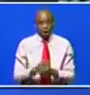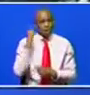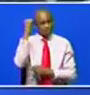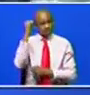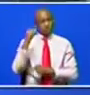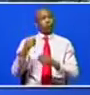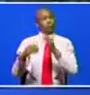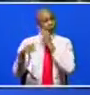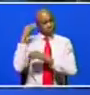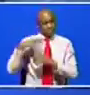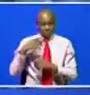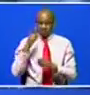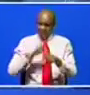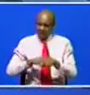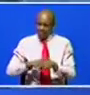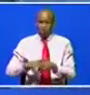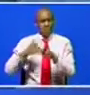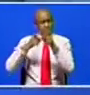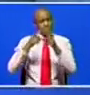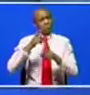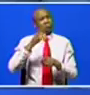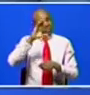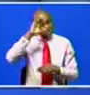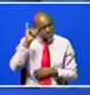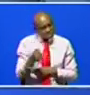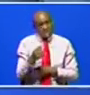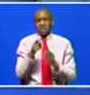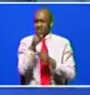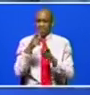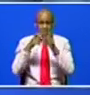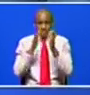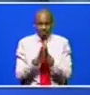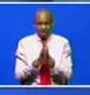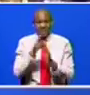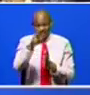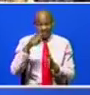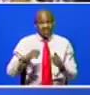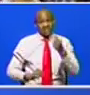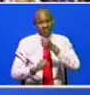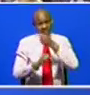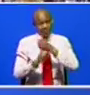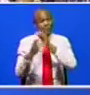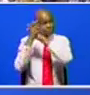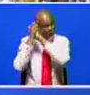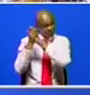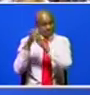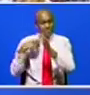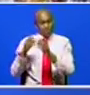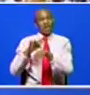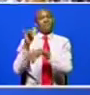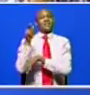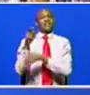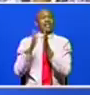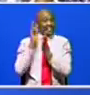that continued verbal attacks on Chief Justice David Maraga would only dent the support that Jubilee received in the larger